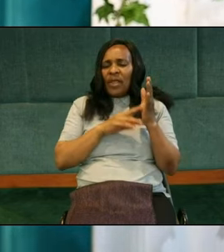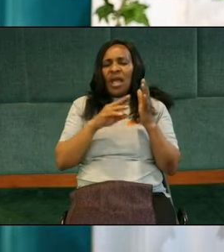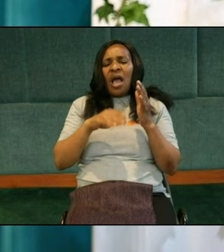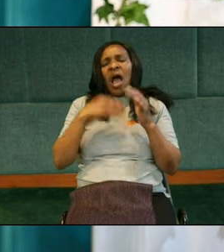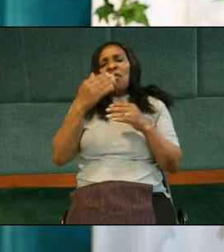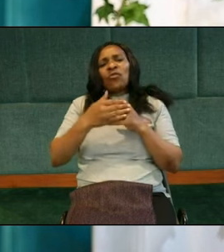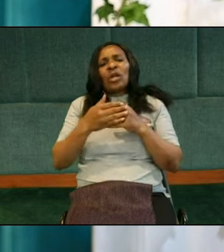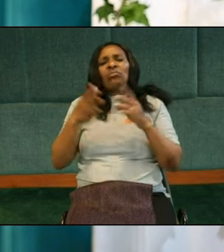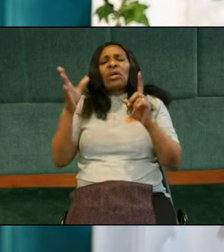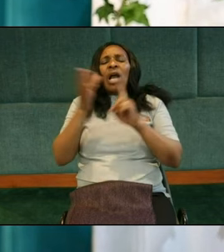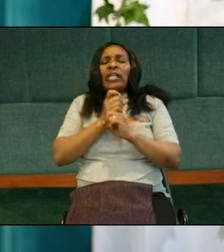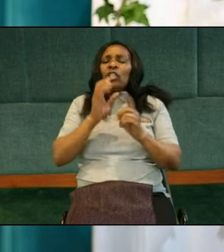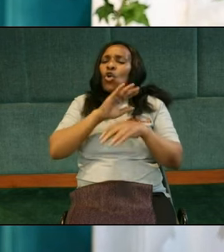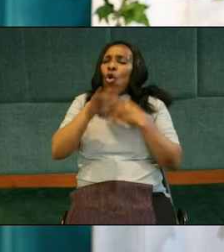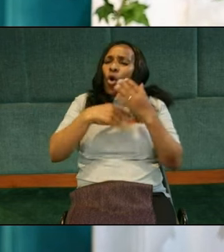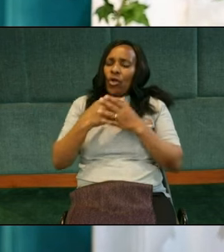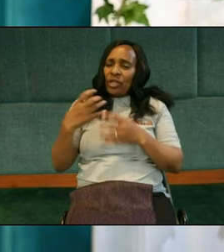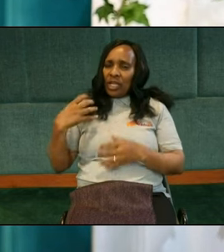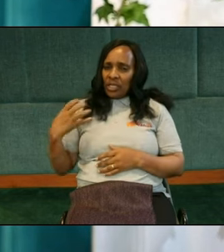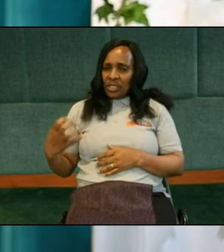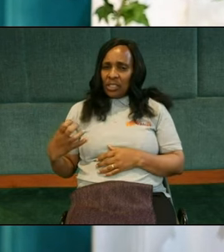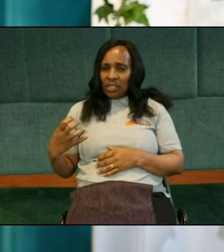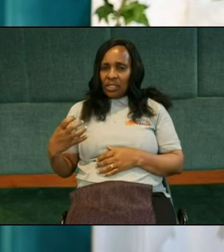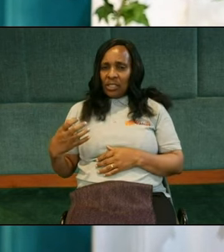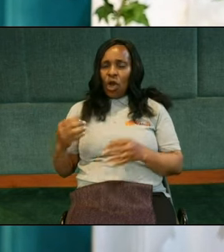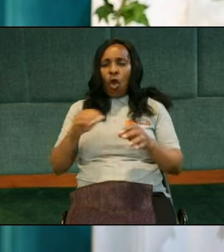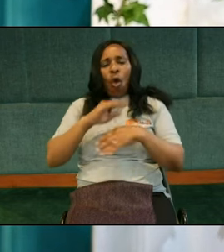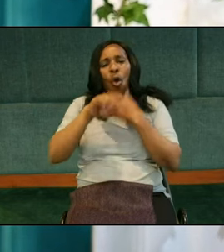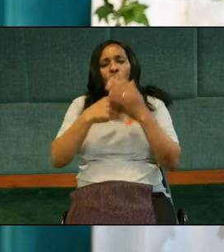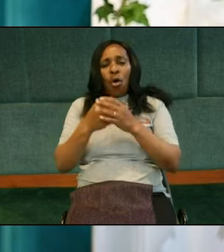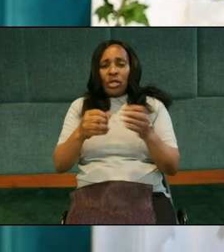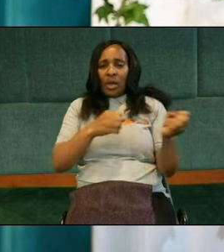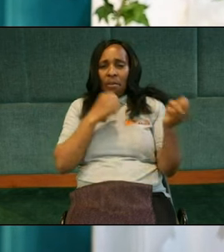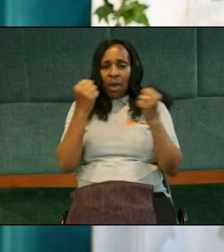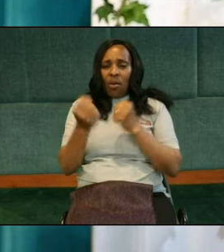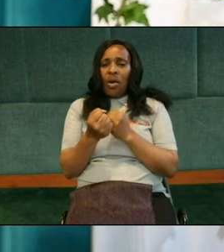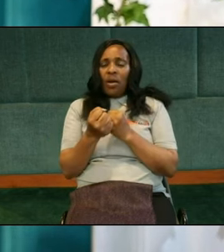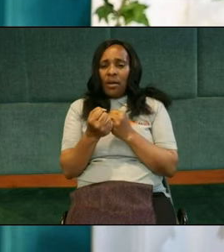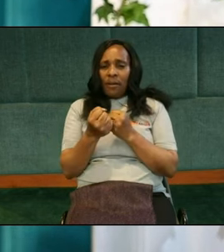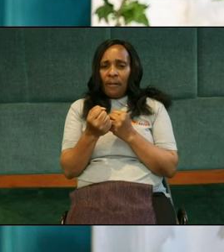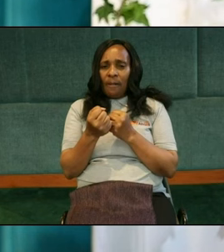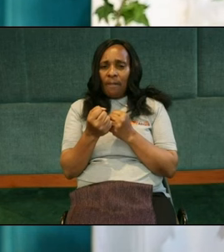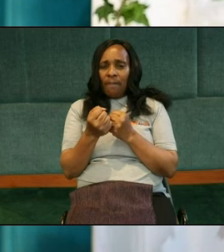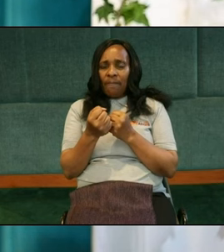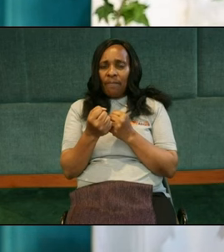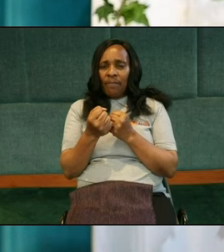after gaining all the riches and all the power he had,